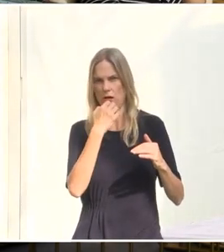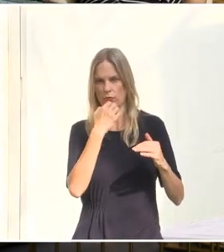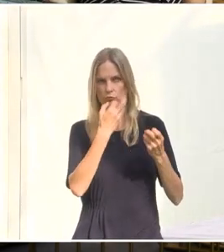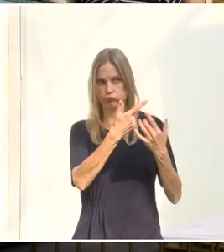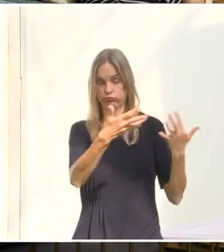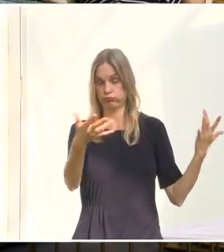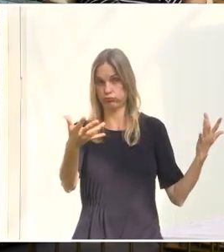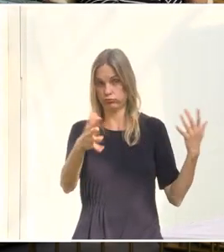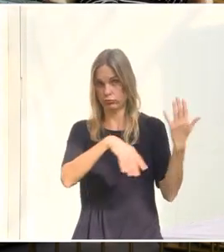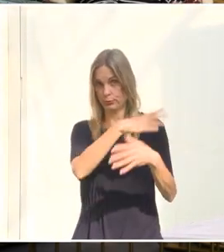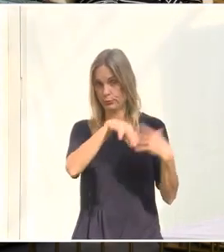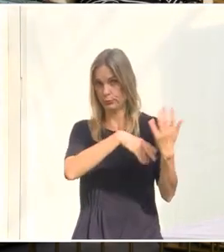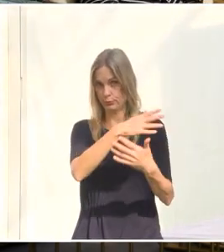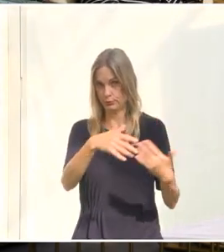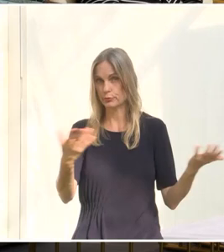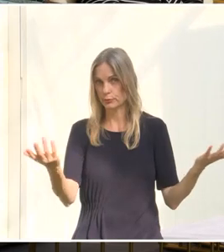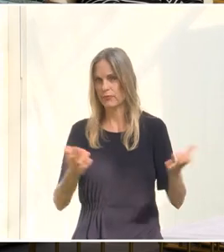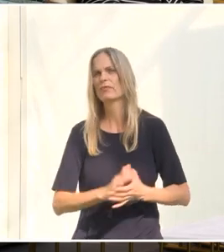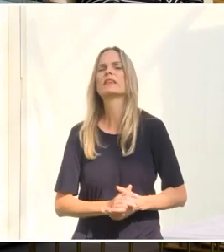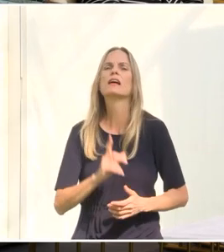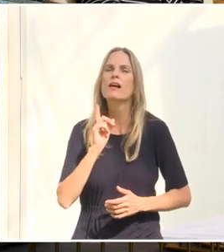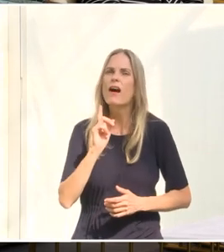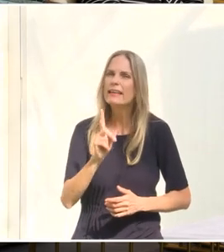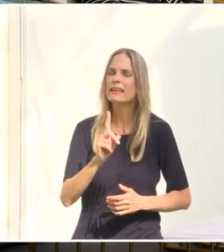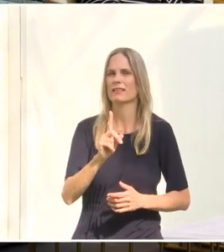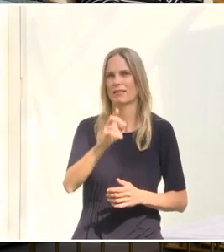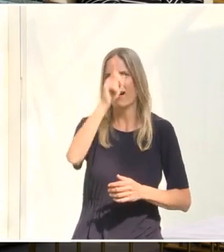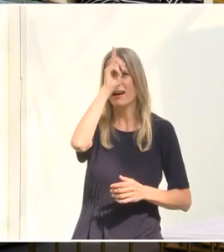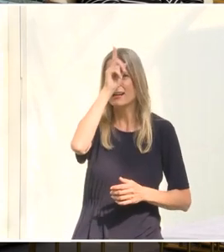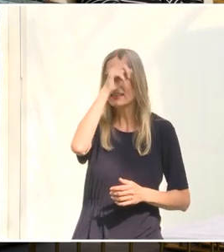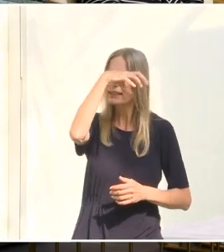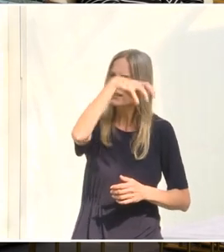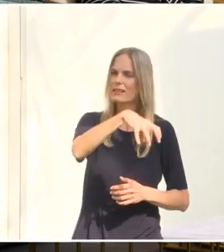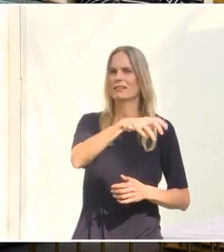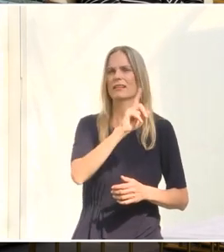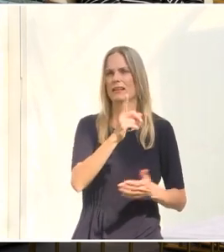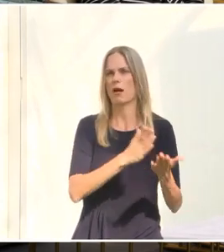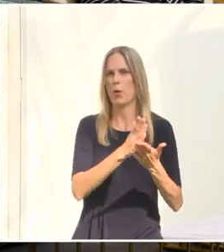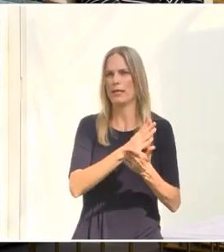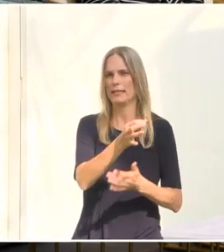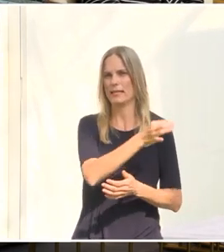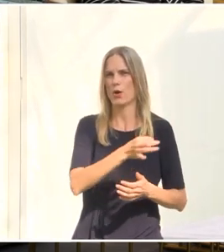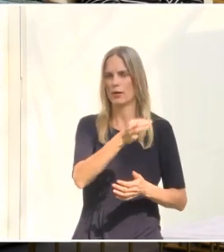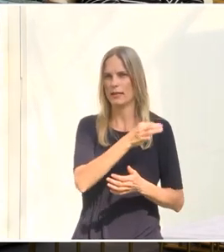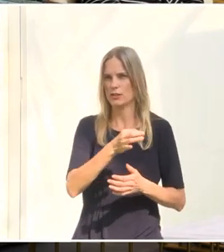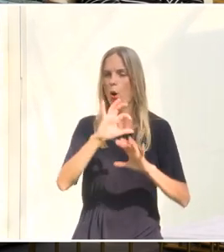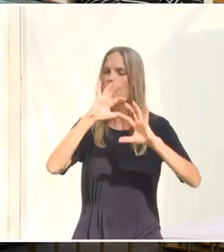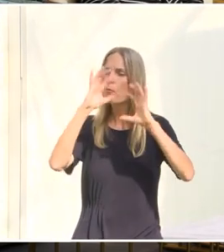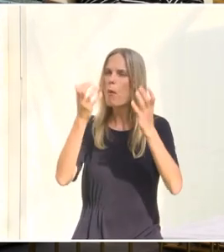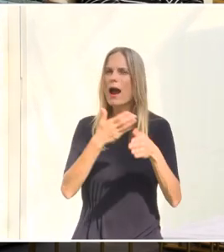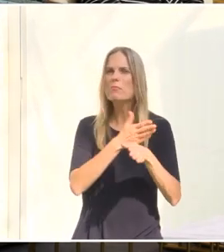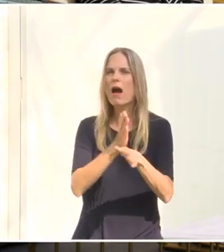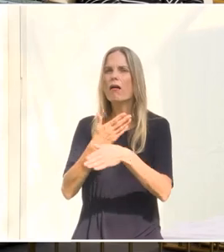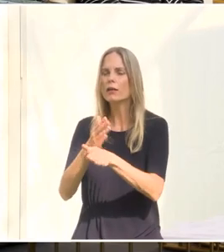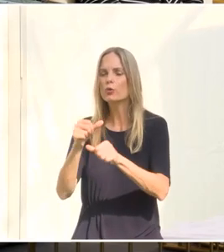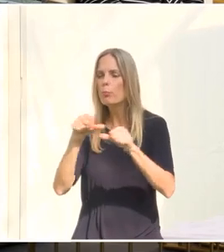multinational. And but still state is the kind of political organization, how the earth is divided in territories.